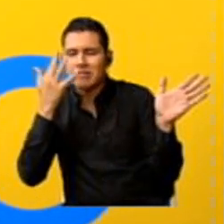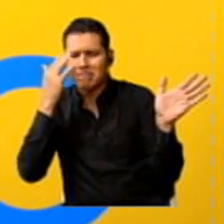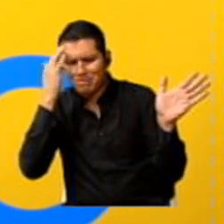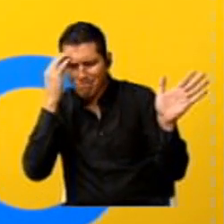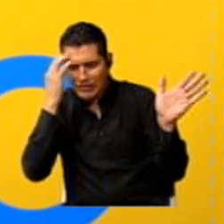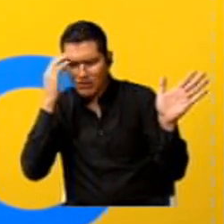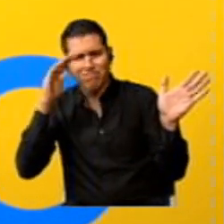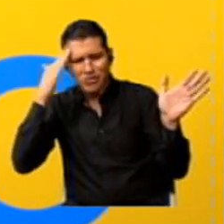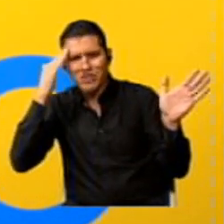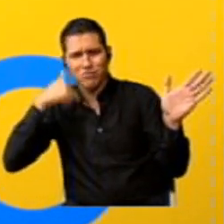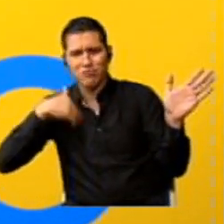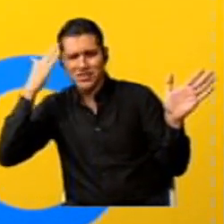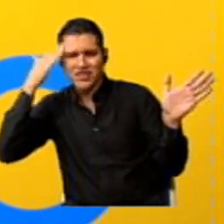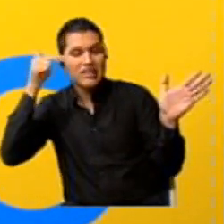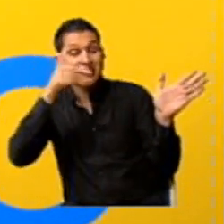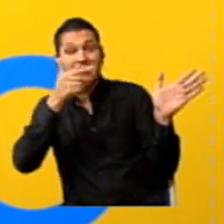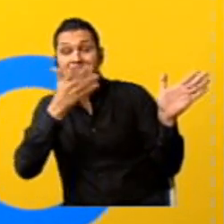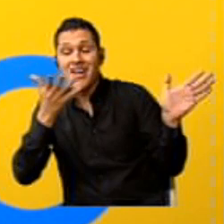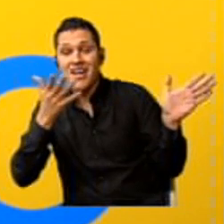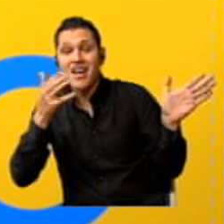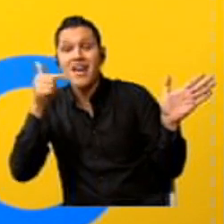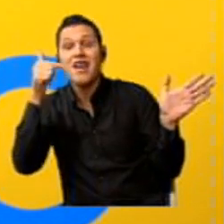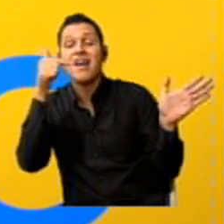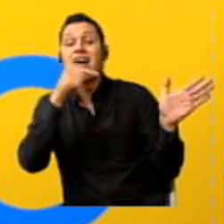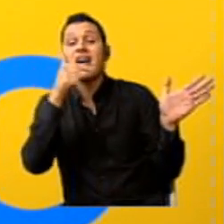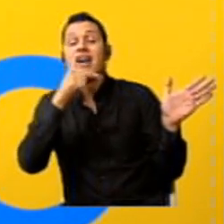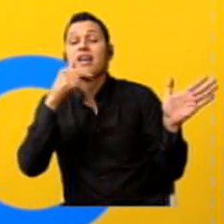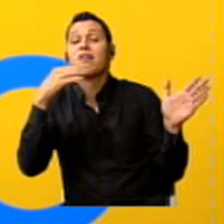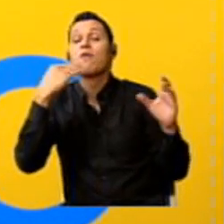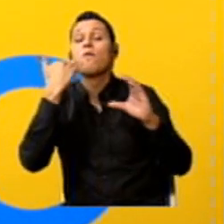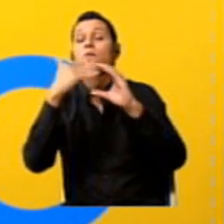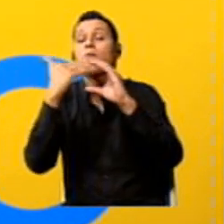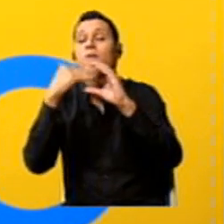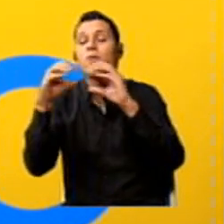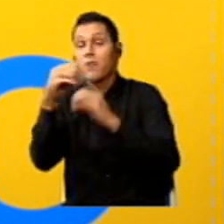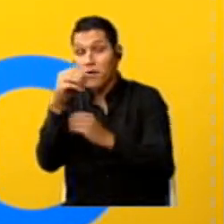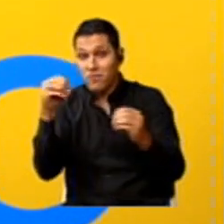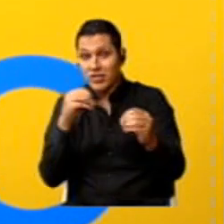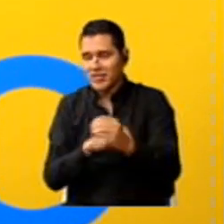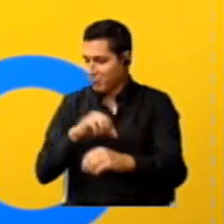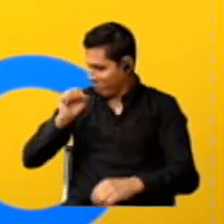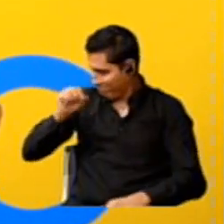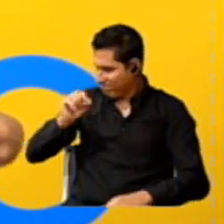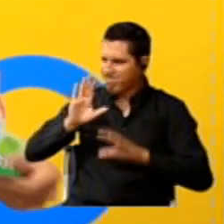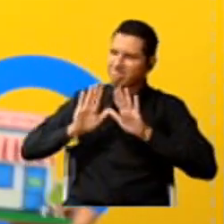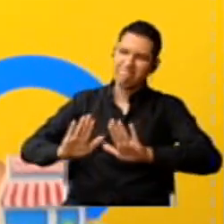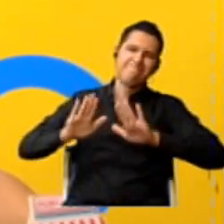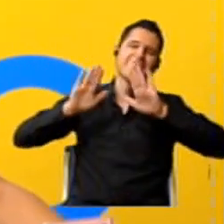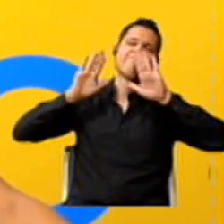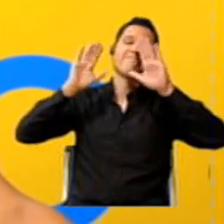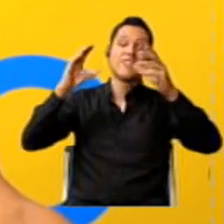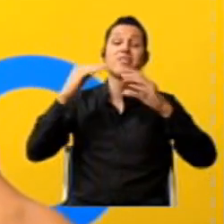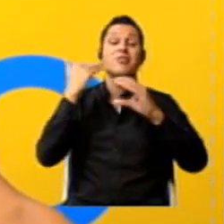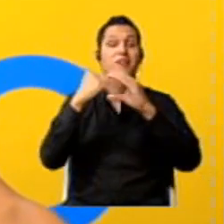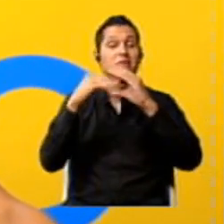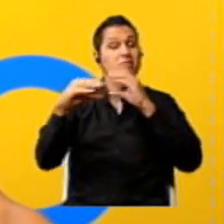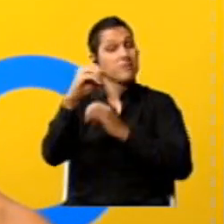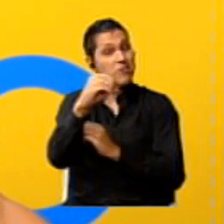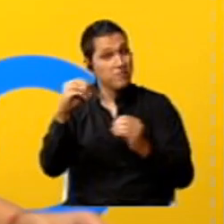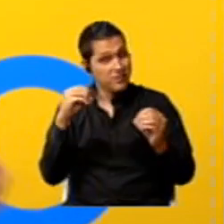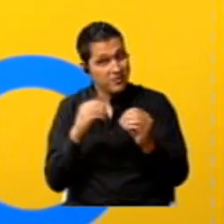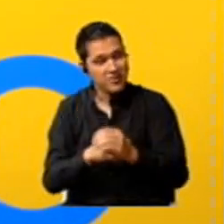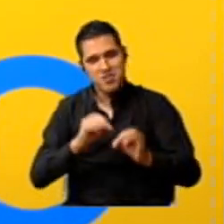know. This is the post office. Excellent, this is the post